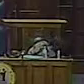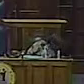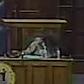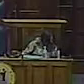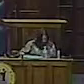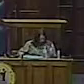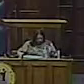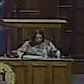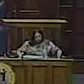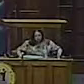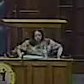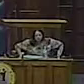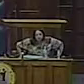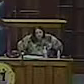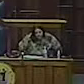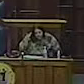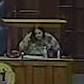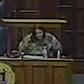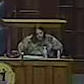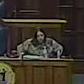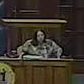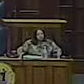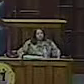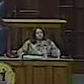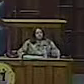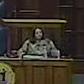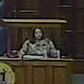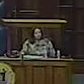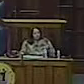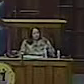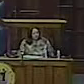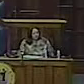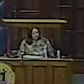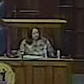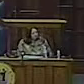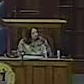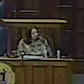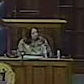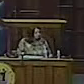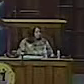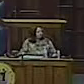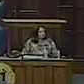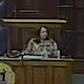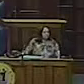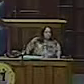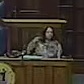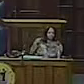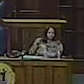the uh presentation um from TPT thank you thank you very